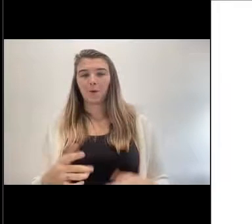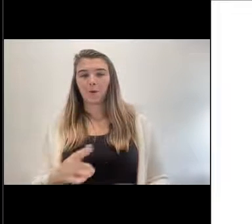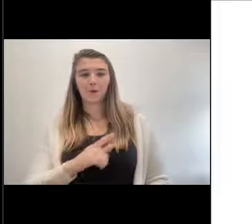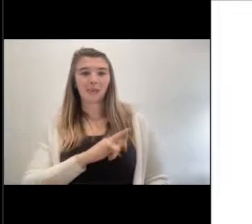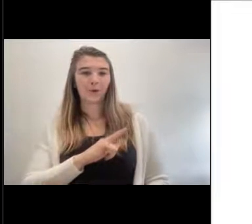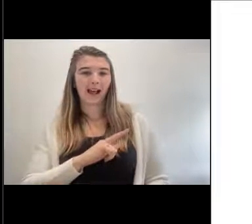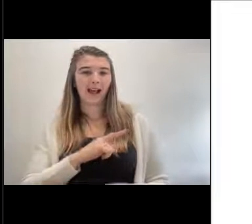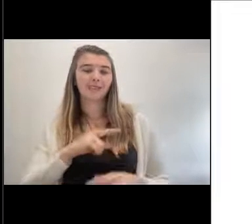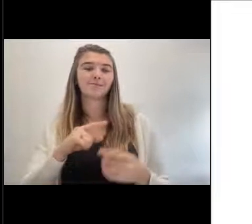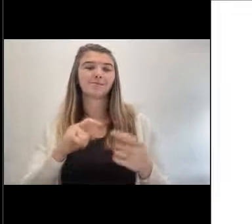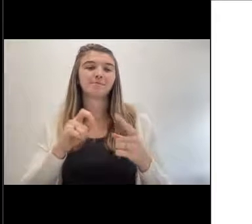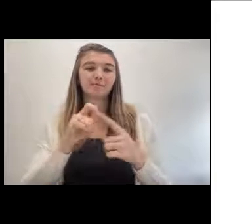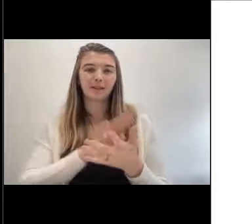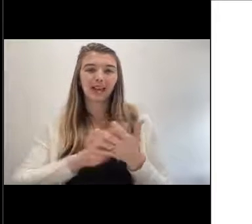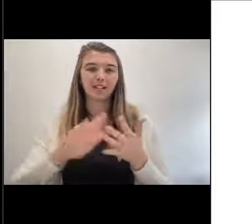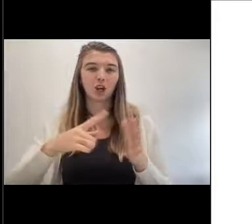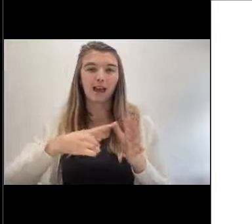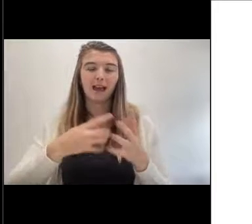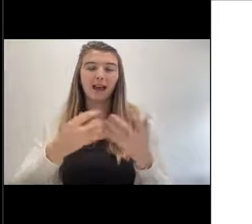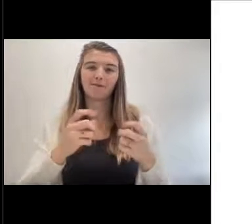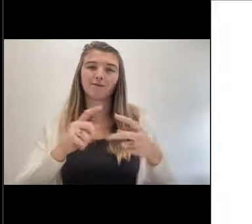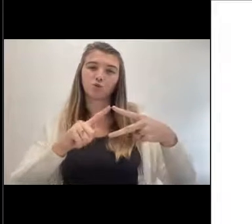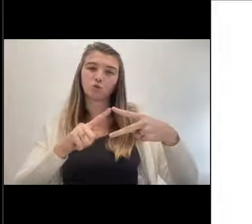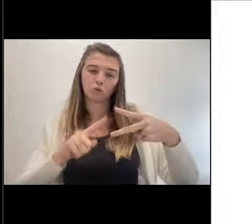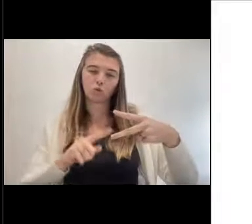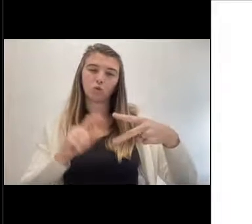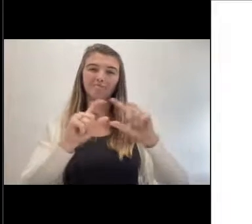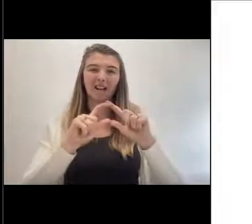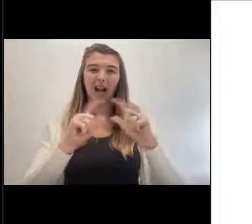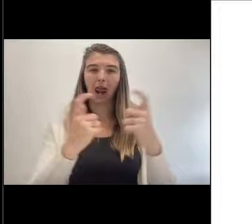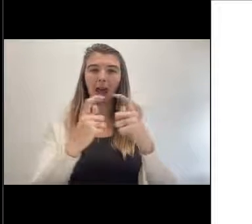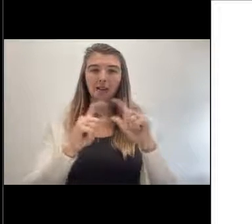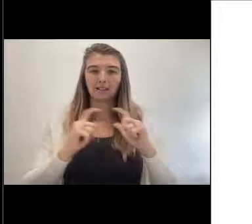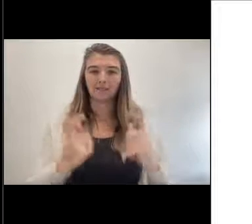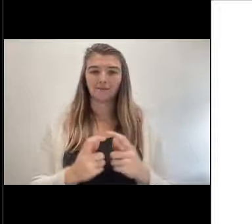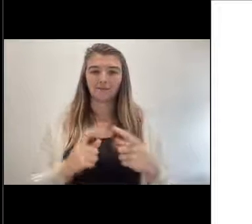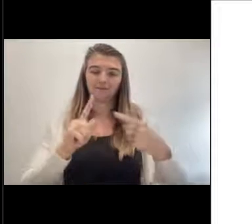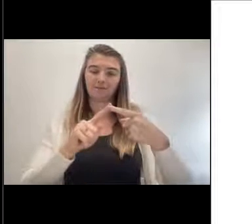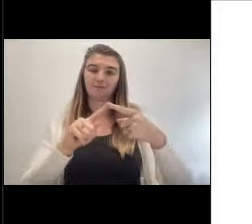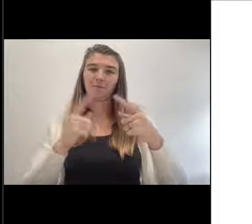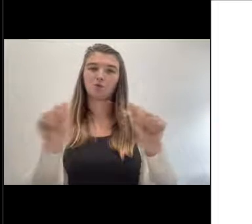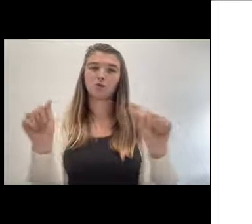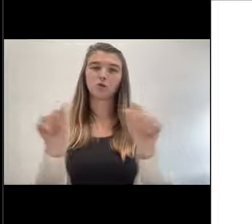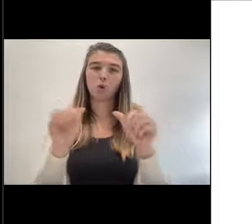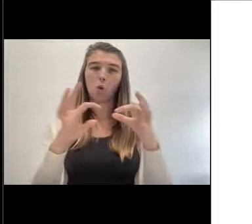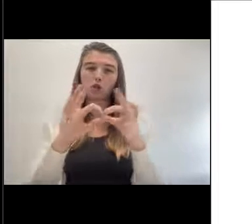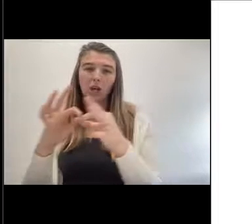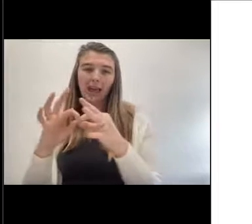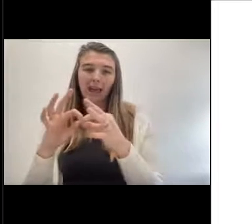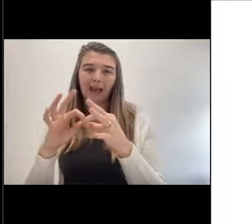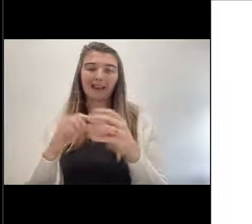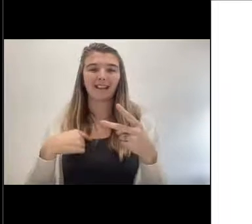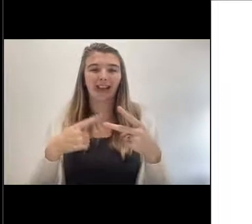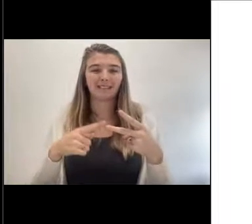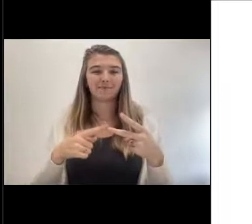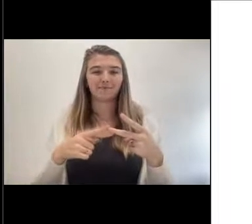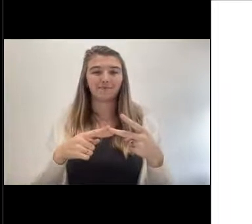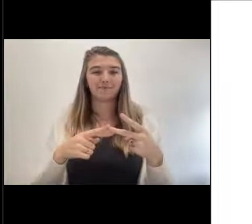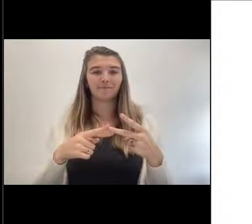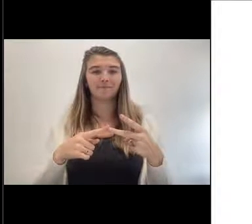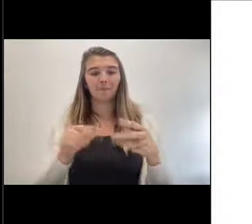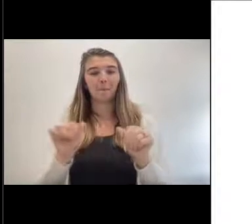have kind of two classes of PHAs. We have short chain length PHAs, and I mentioned polyhydroxybutyrate as a representative, and then we have medium